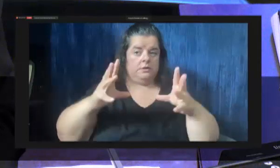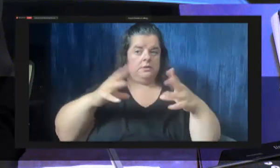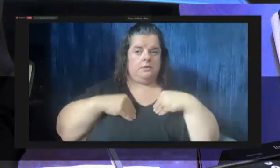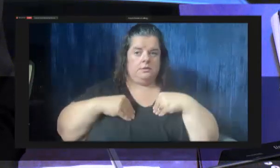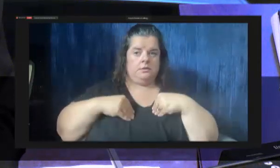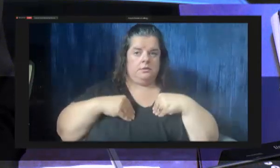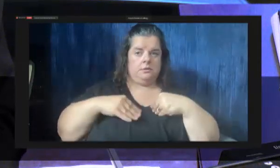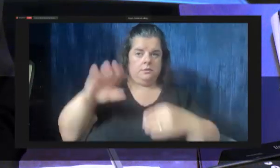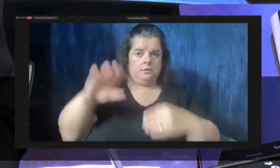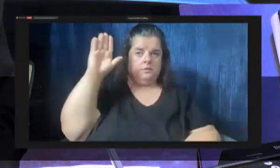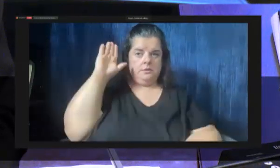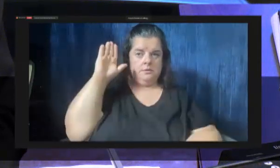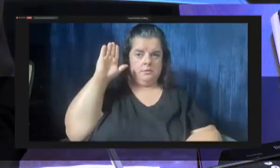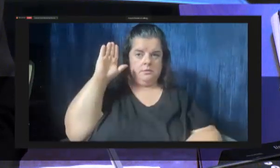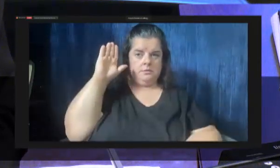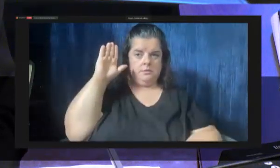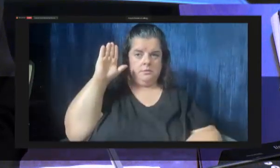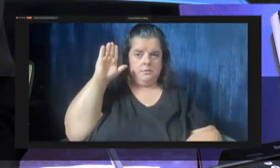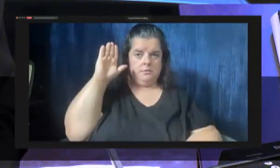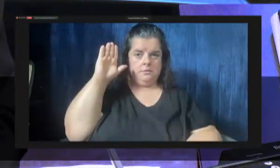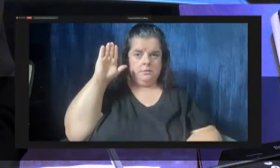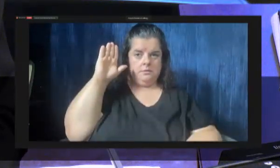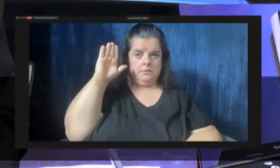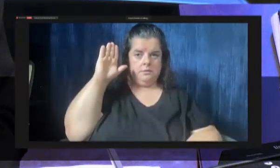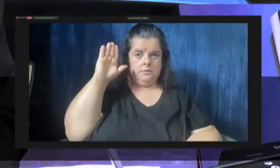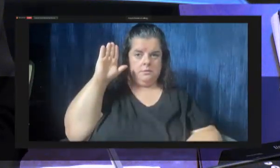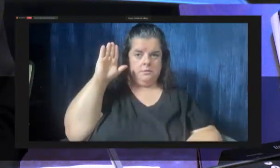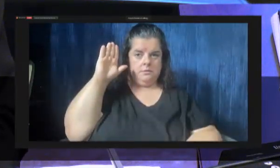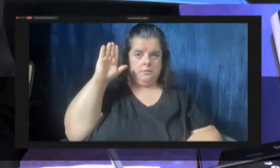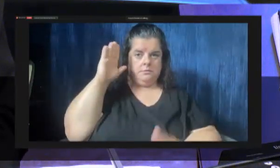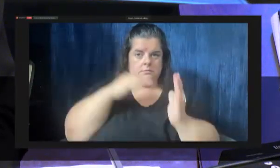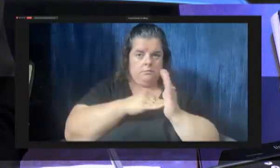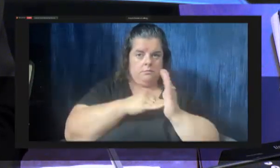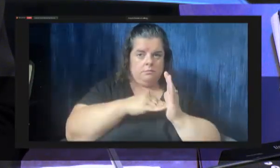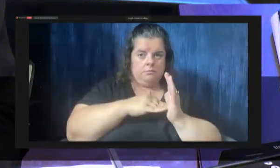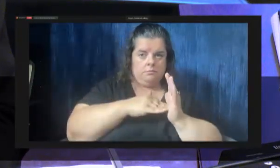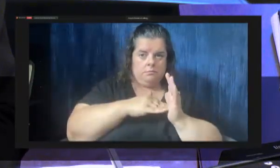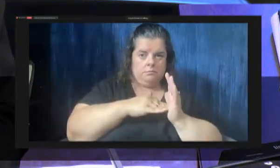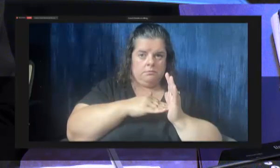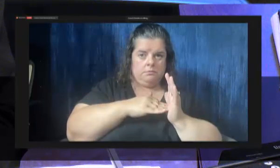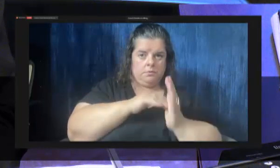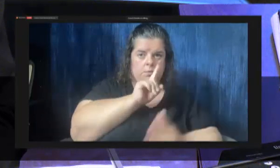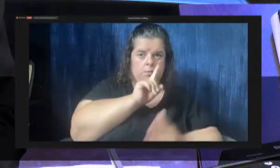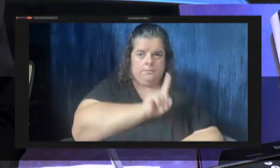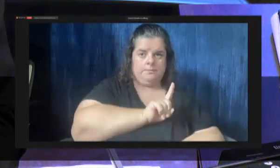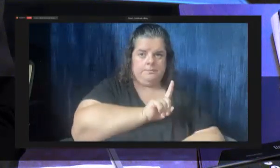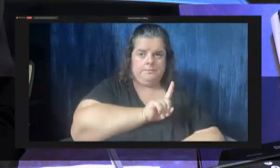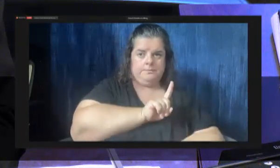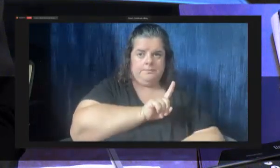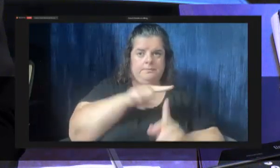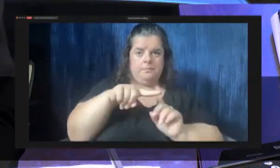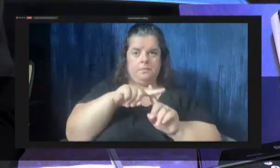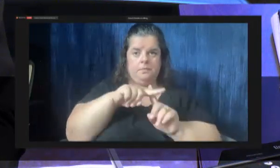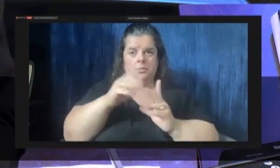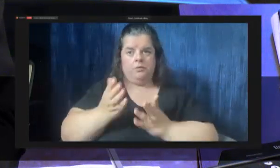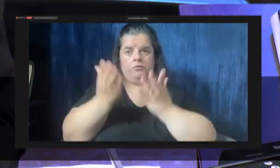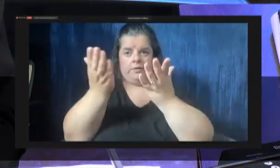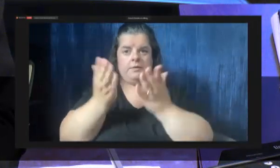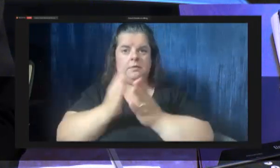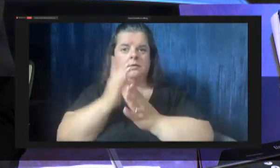aye. Aye. Aye. No. Any in opposition? No. One in opposition. Affirmative recommendation on both